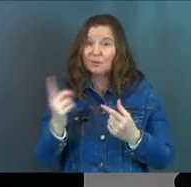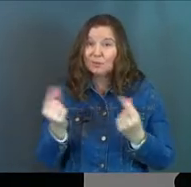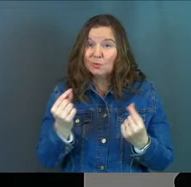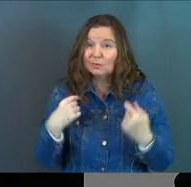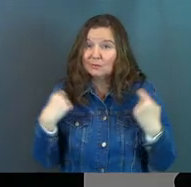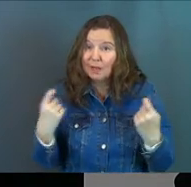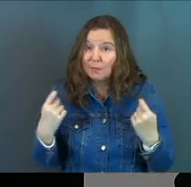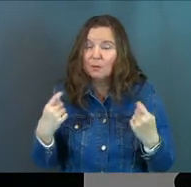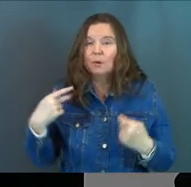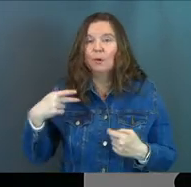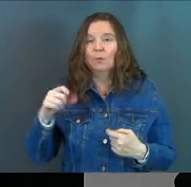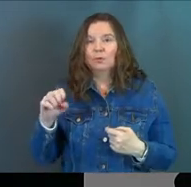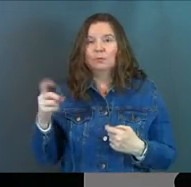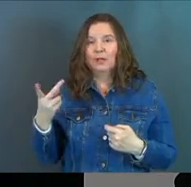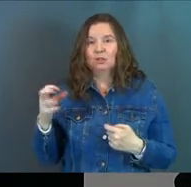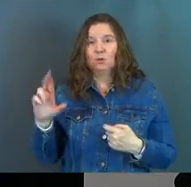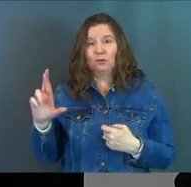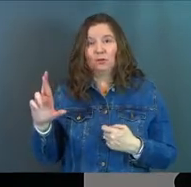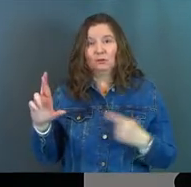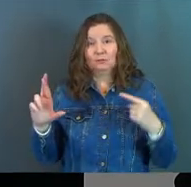actually celebrating was Passover.